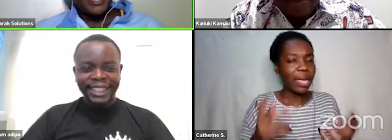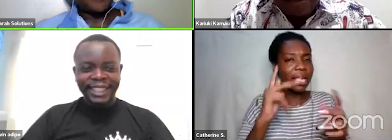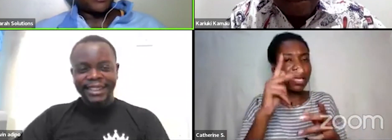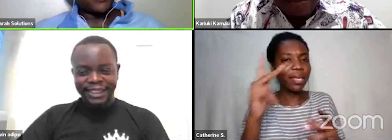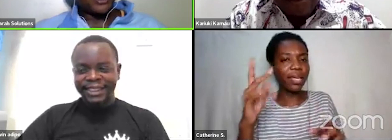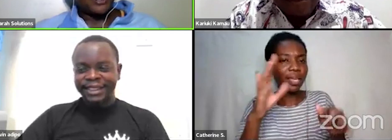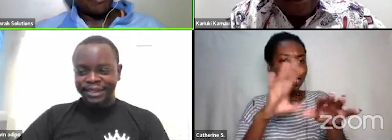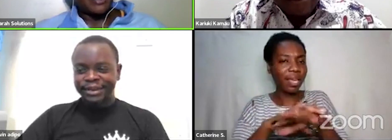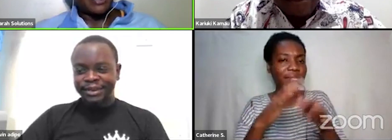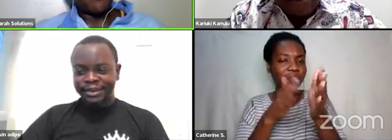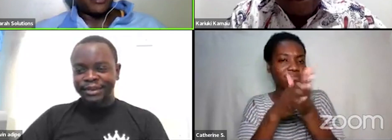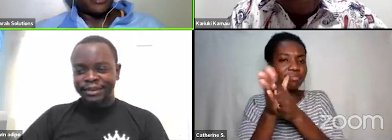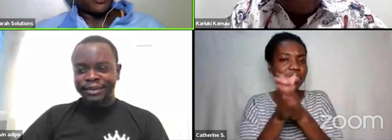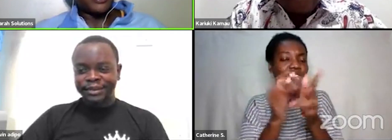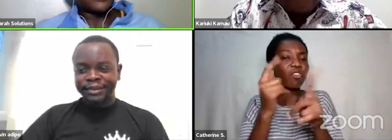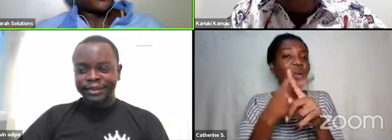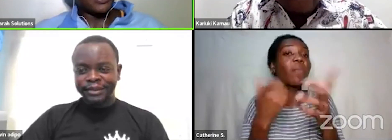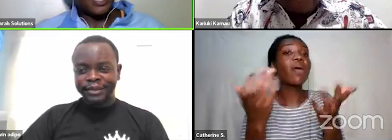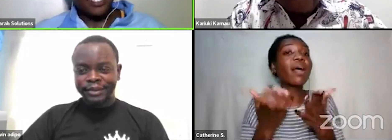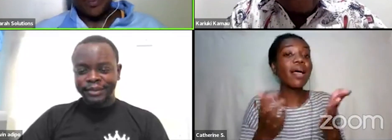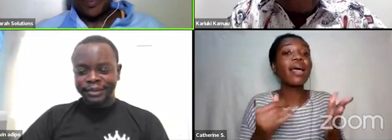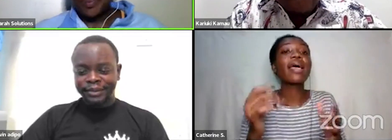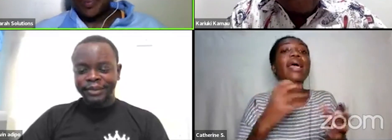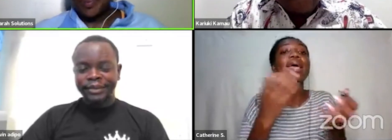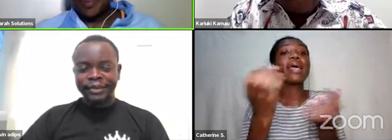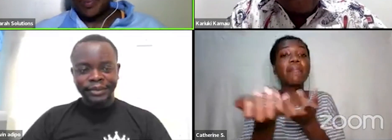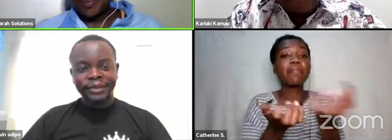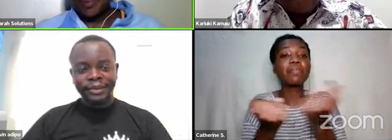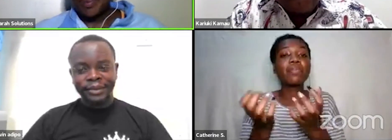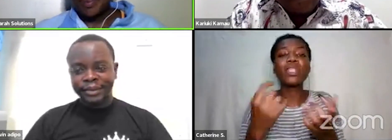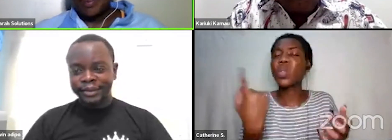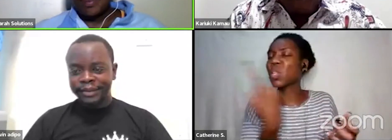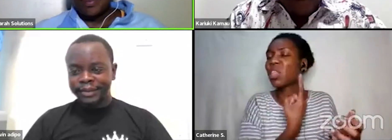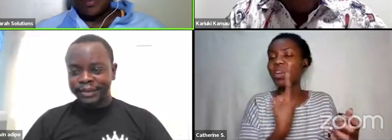from? Entrepreneurship being a very lonely journey.